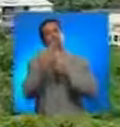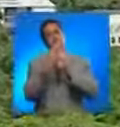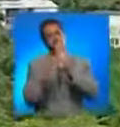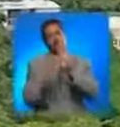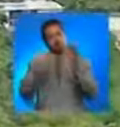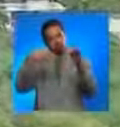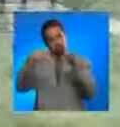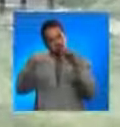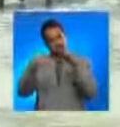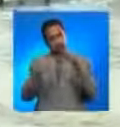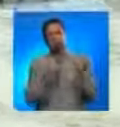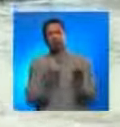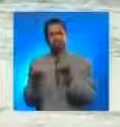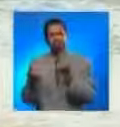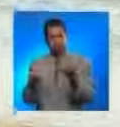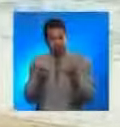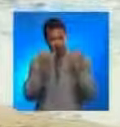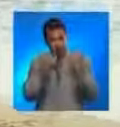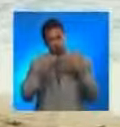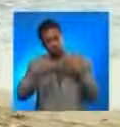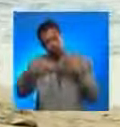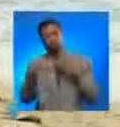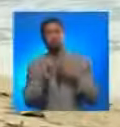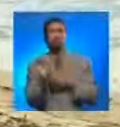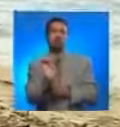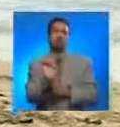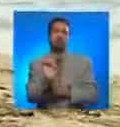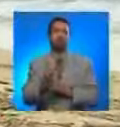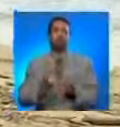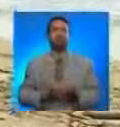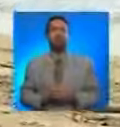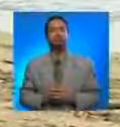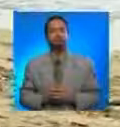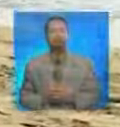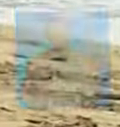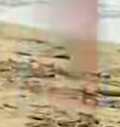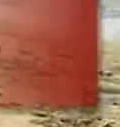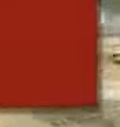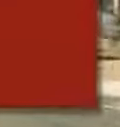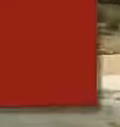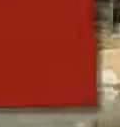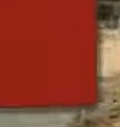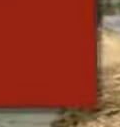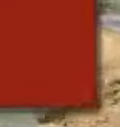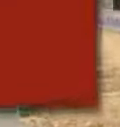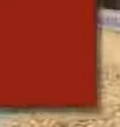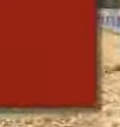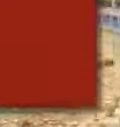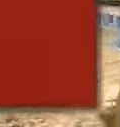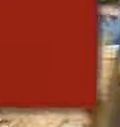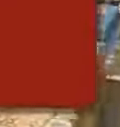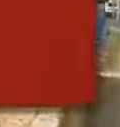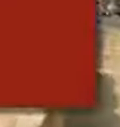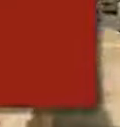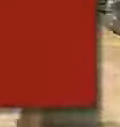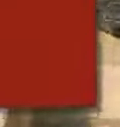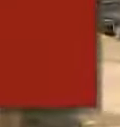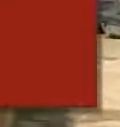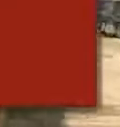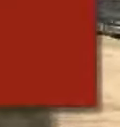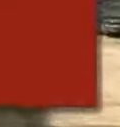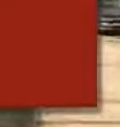There are some security measures that should be taken now and during a tsunami emergency. If you live or work in a